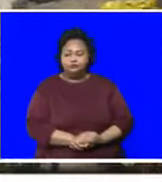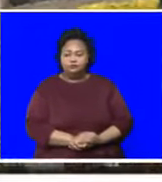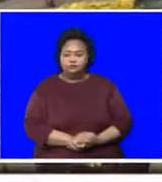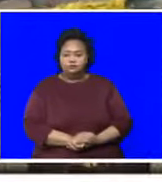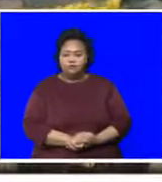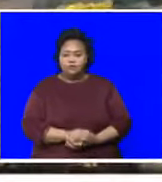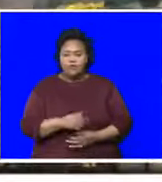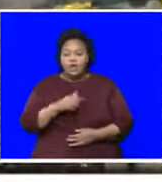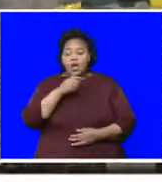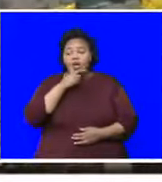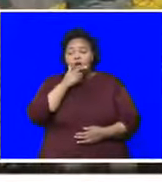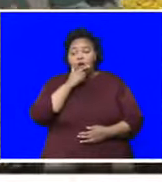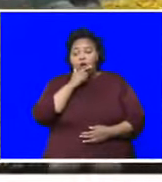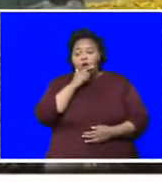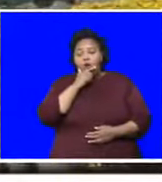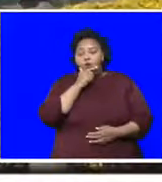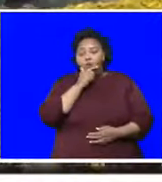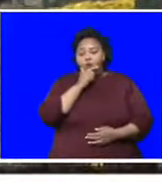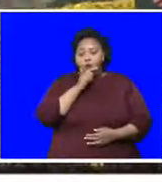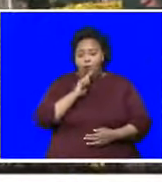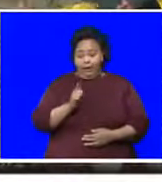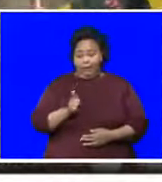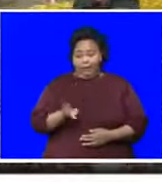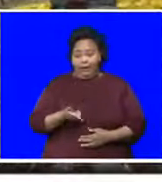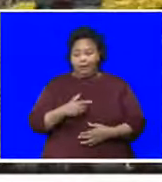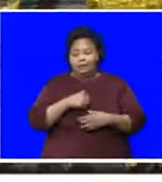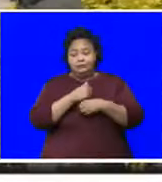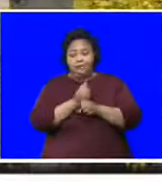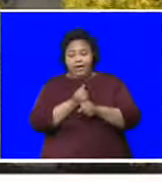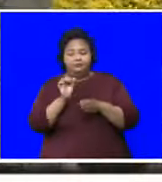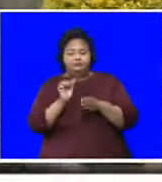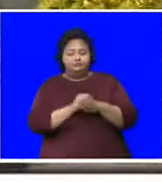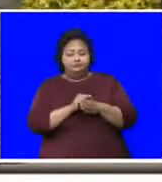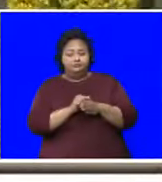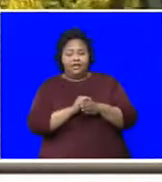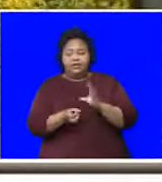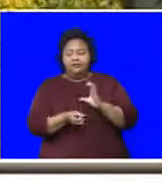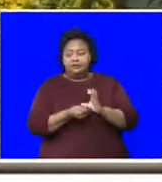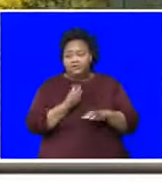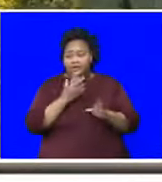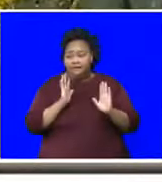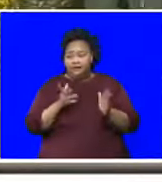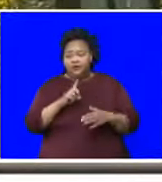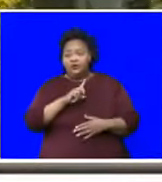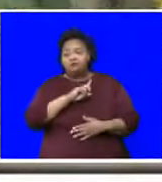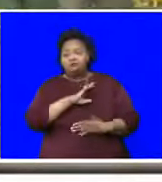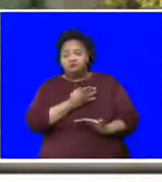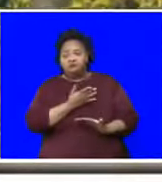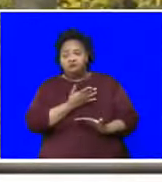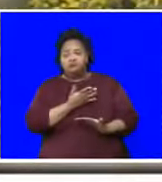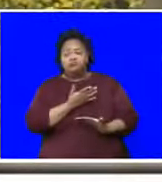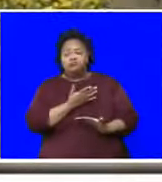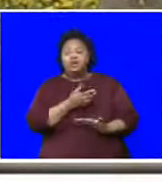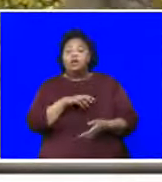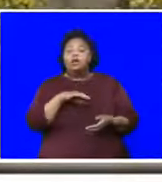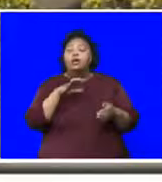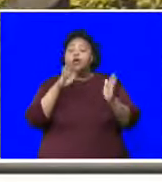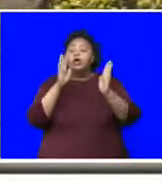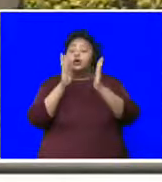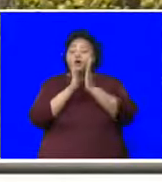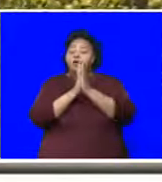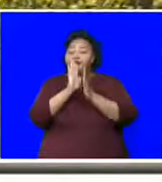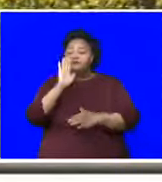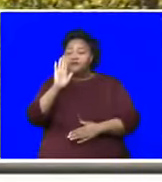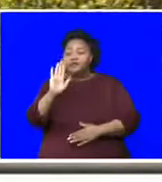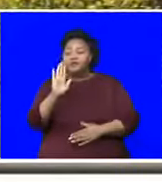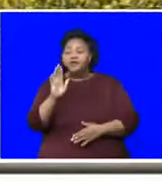Rehearsals for His Majesty's Correctional Service are underway as the actual Correctional Day is expected to be held on